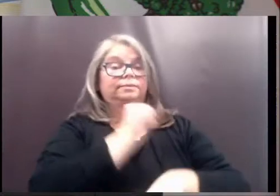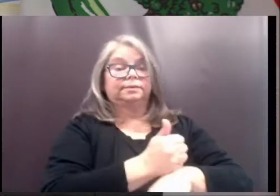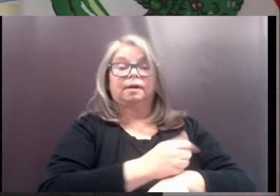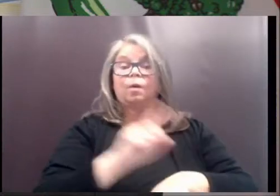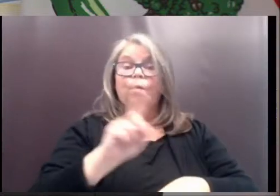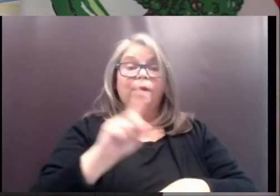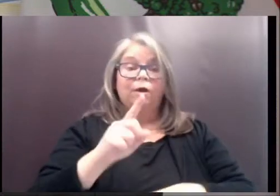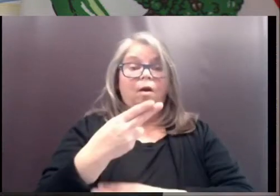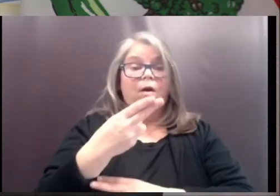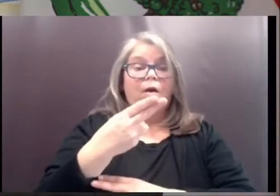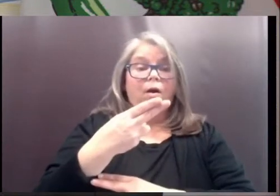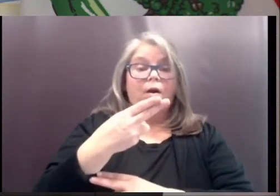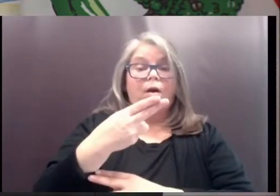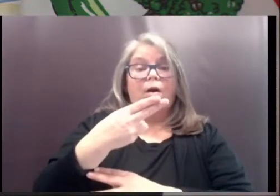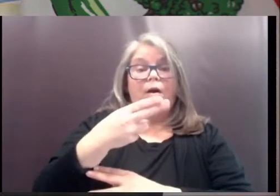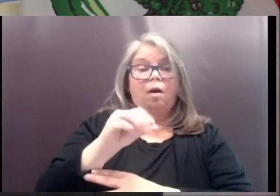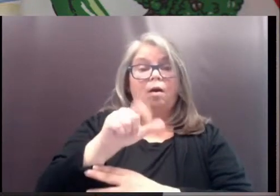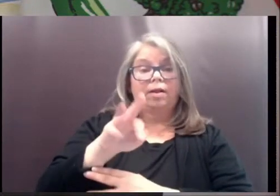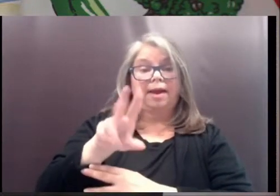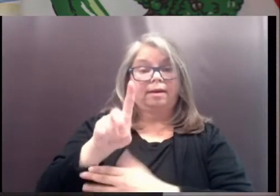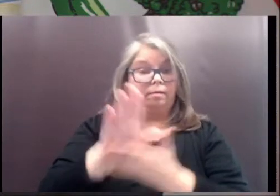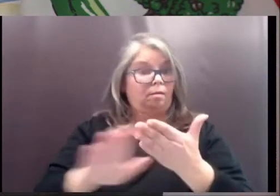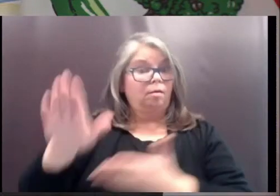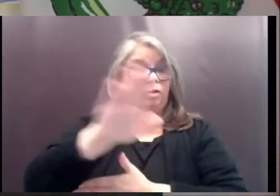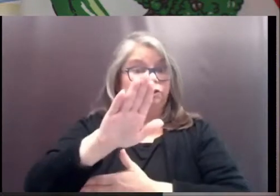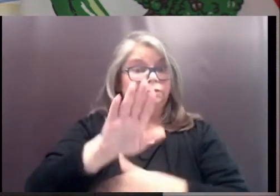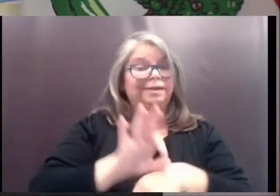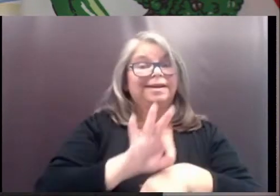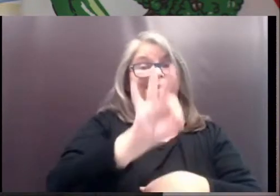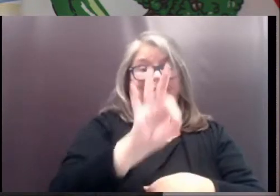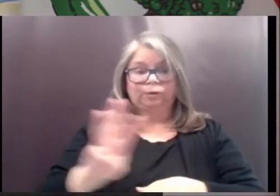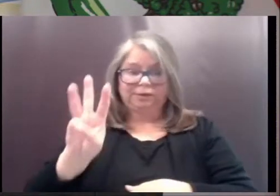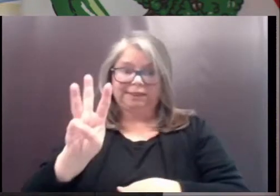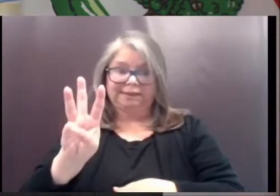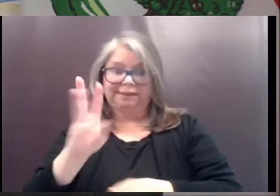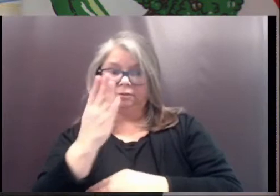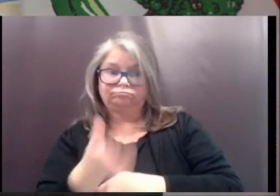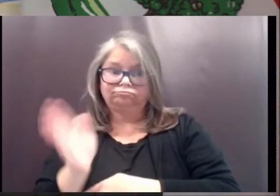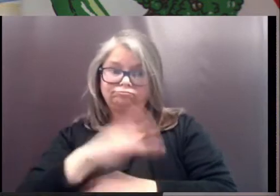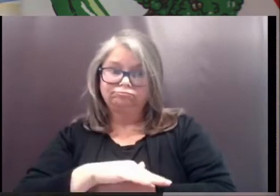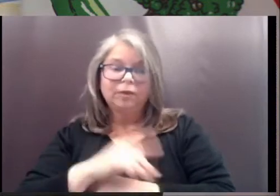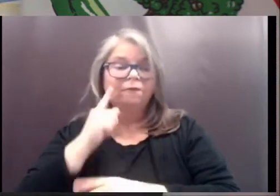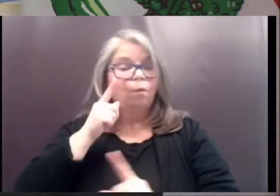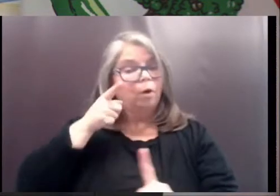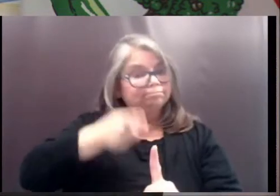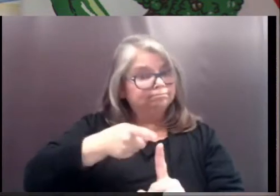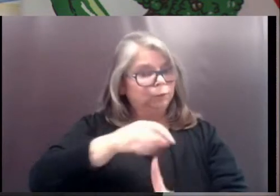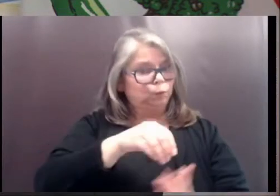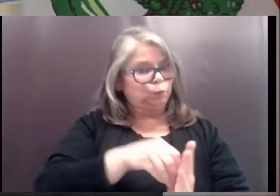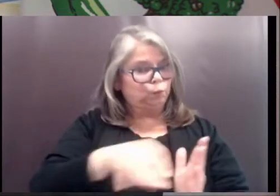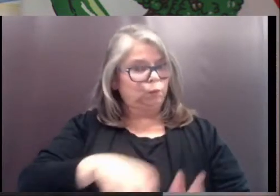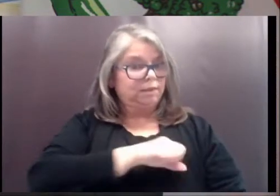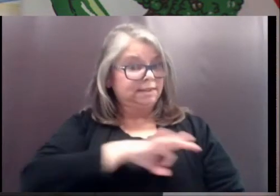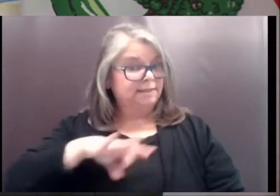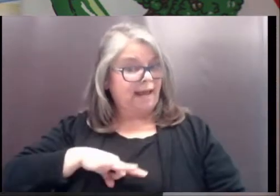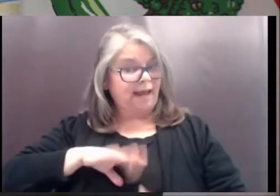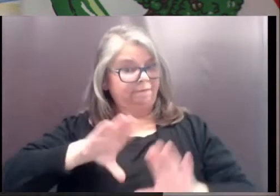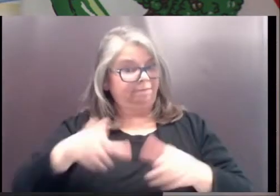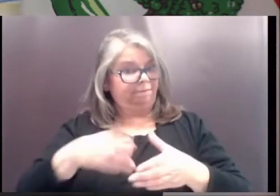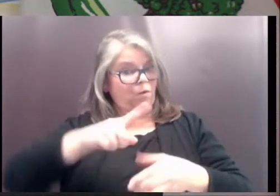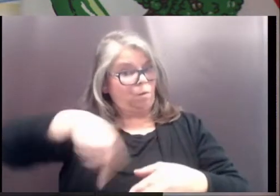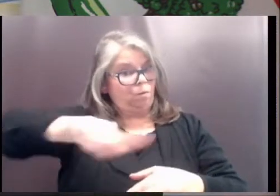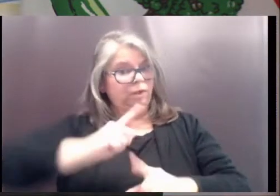9 a.m. until 6 p.m. This site will be focused on that population of individuals aged 20